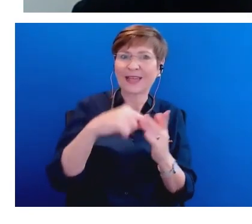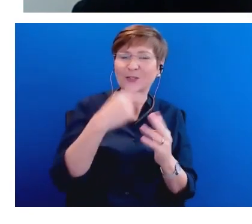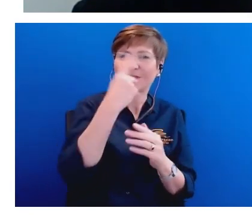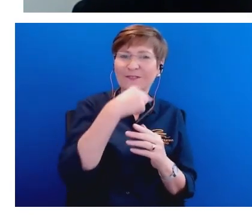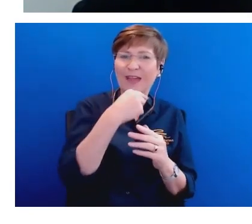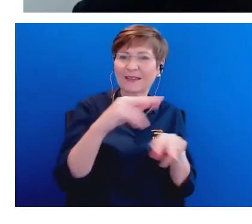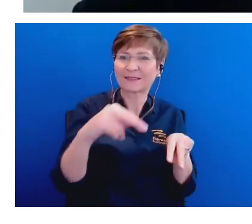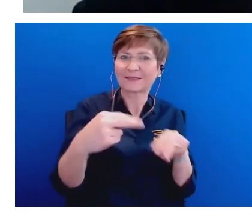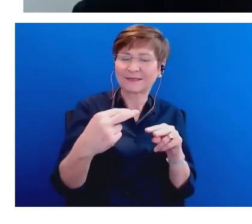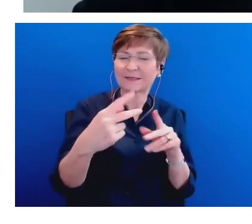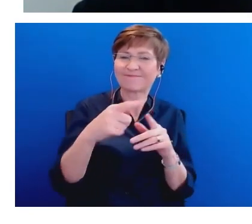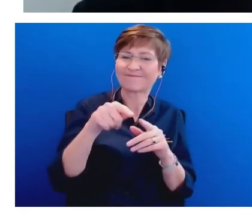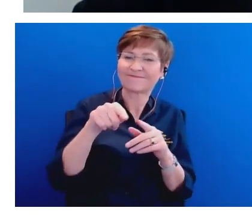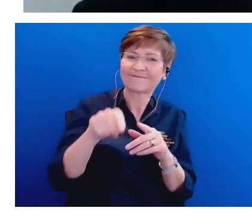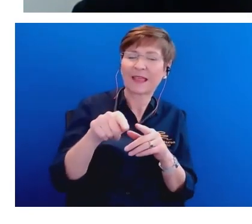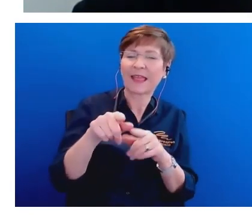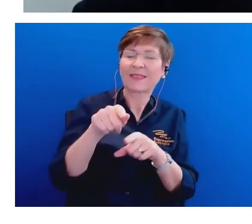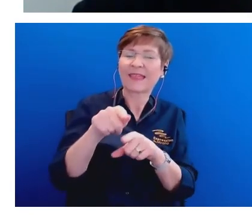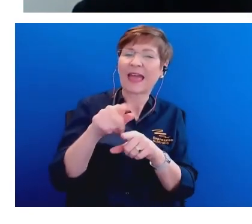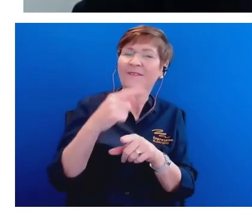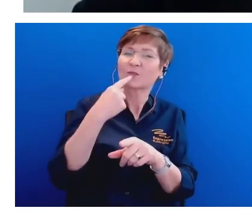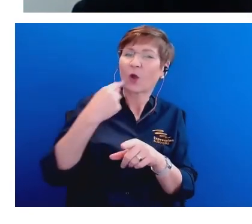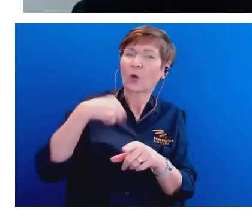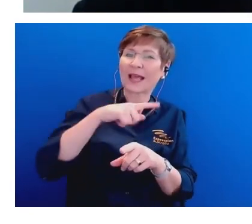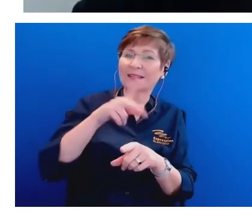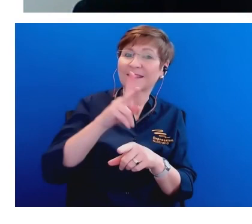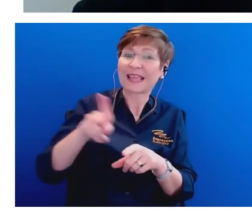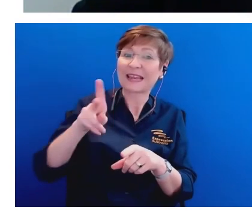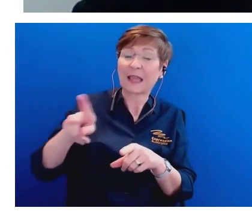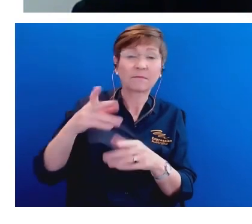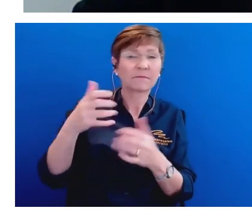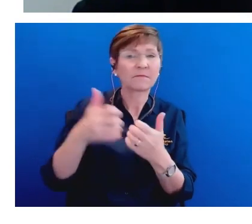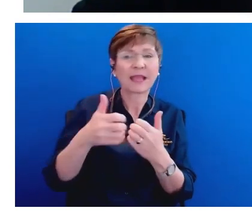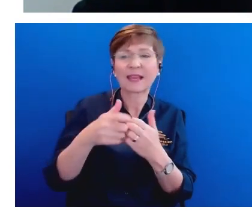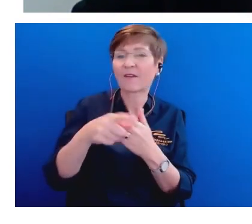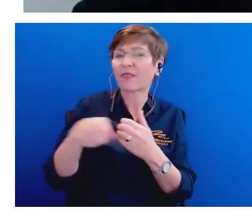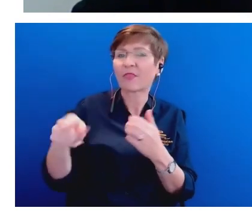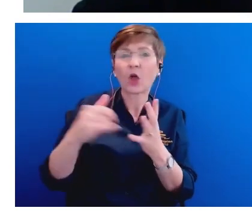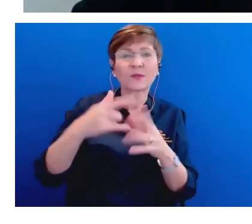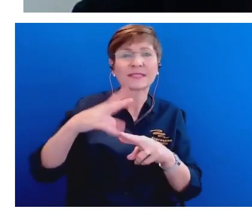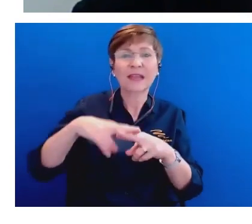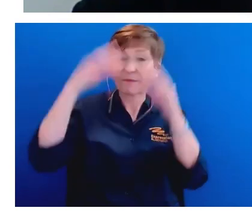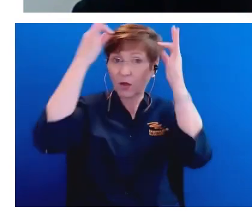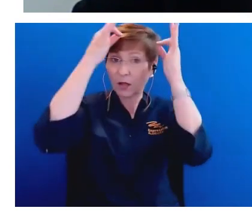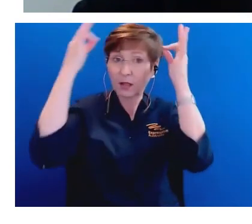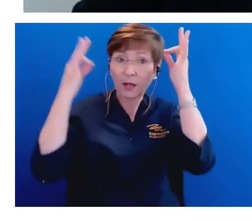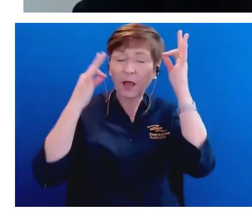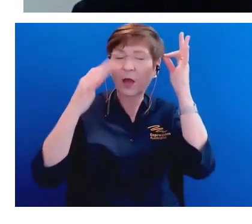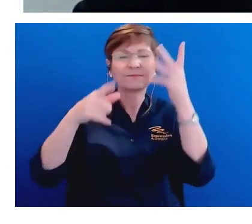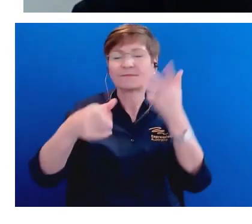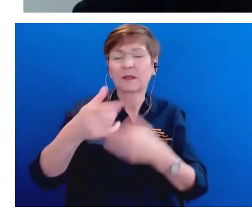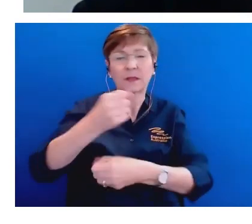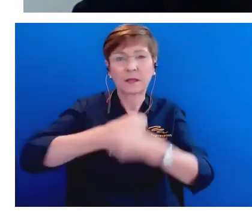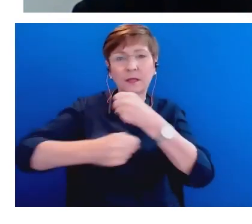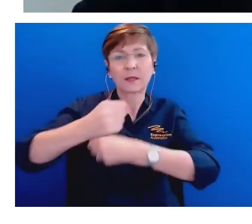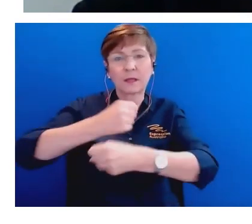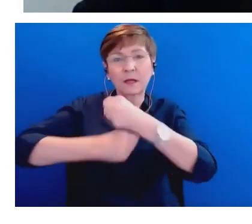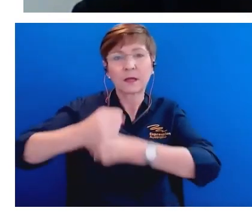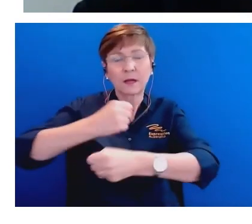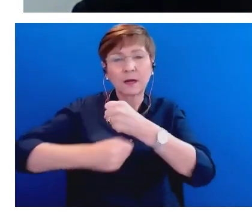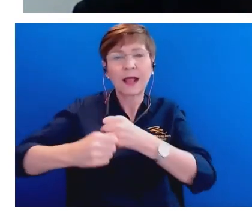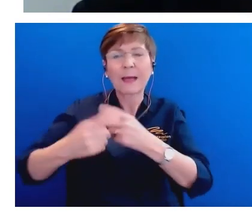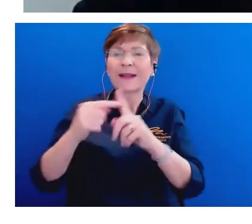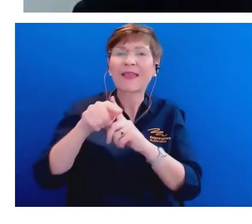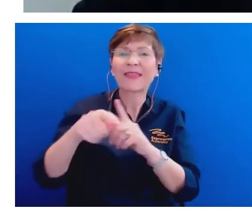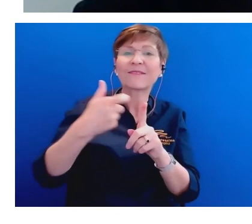is that they have really high turnover of these frontline staff. Frontline staff also have these sort of KPIs